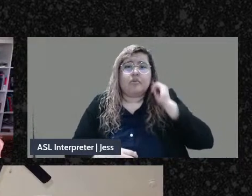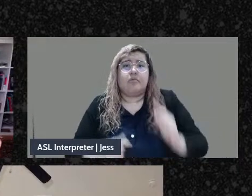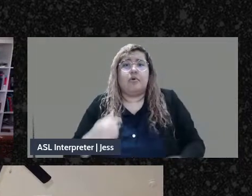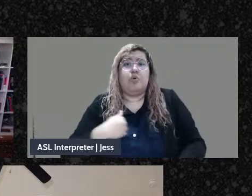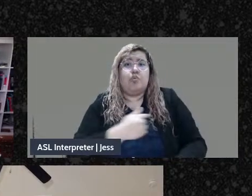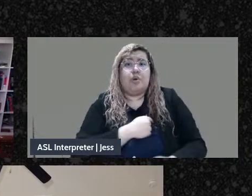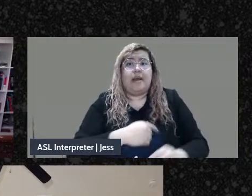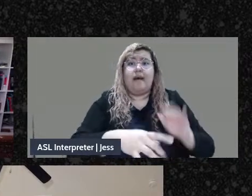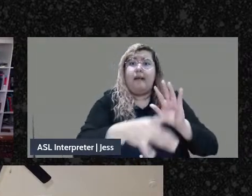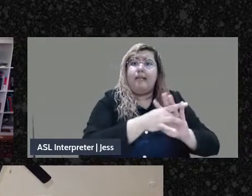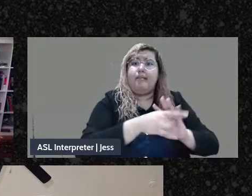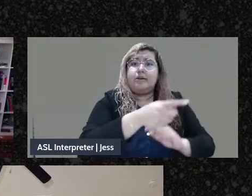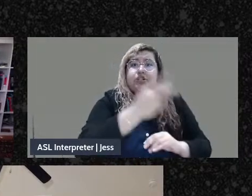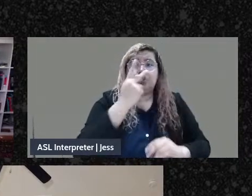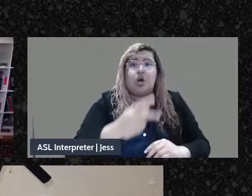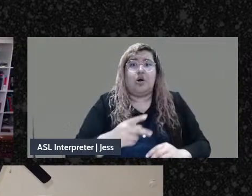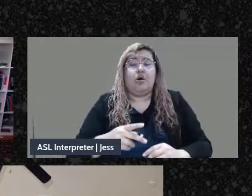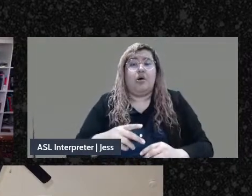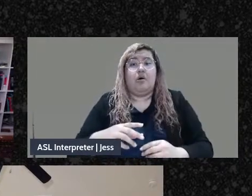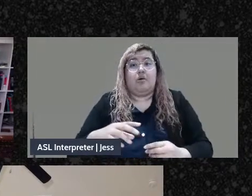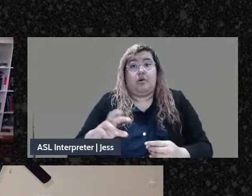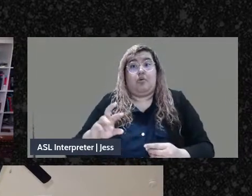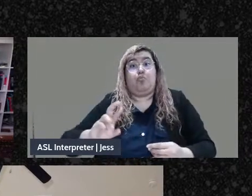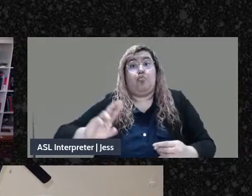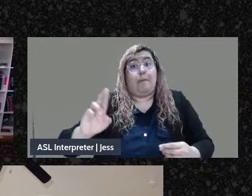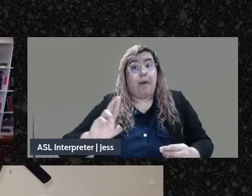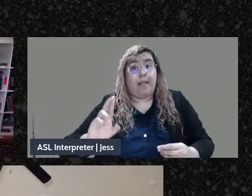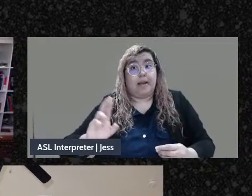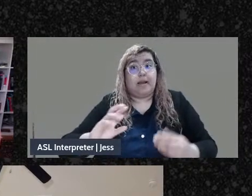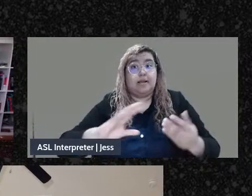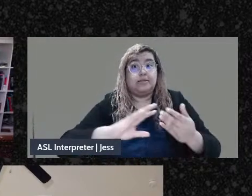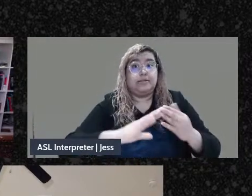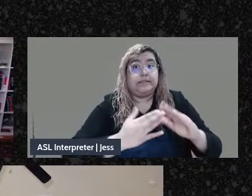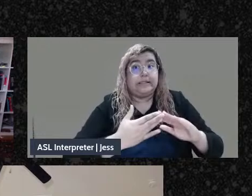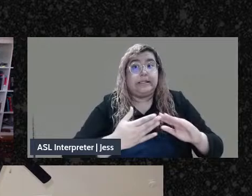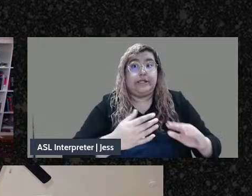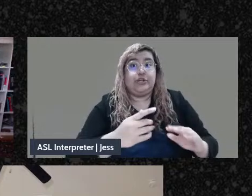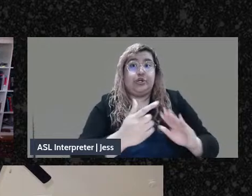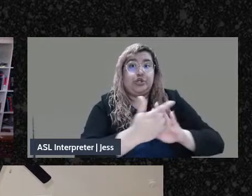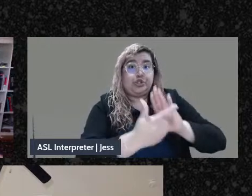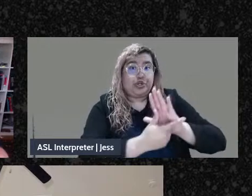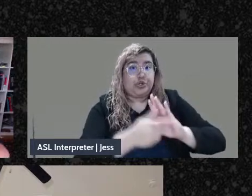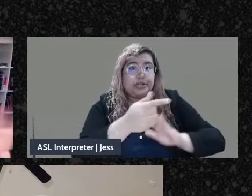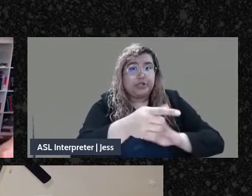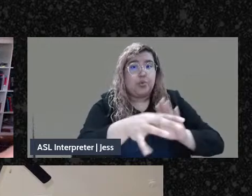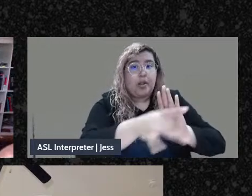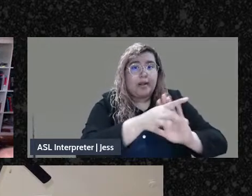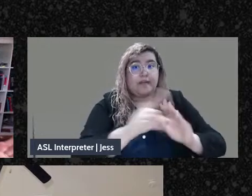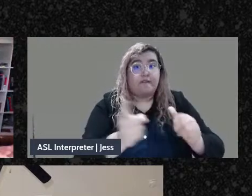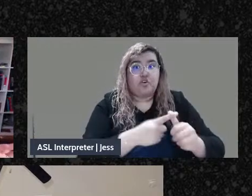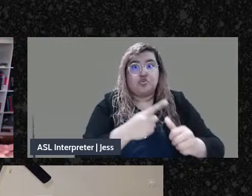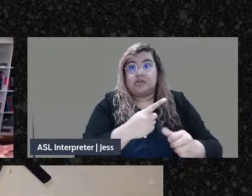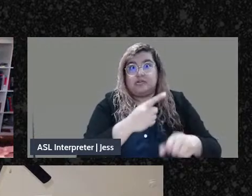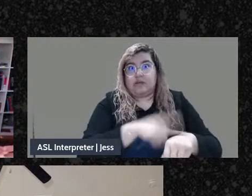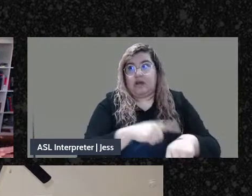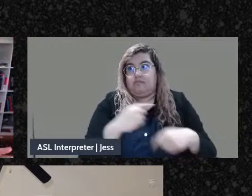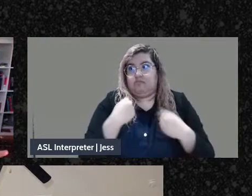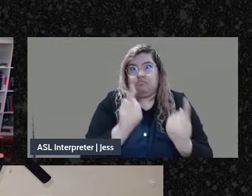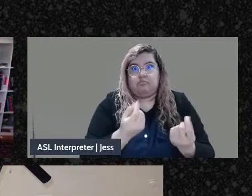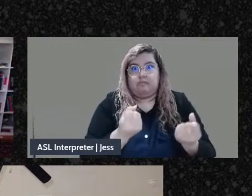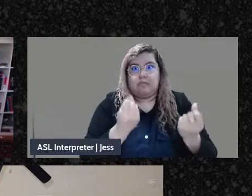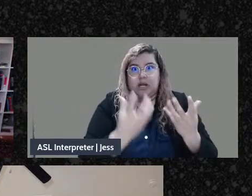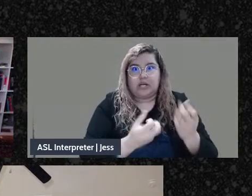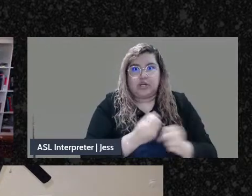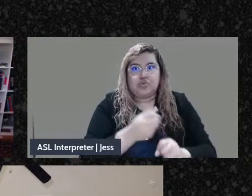in Seattle. And we also saw a person running for mayor who was elected with promises to like not defund the police anymore,